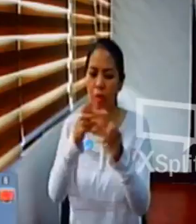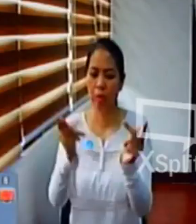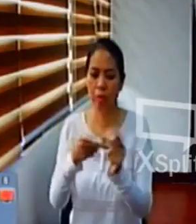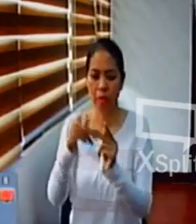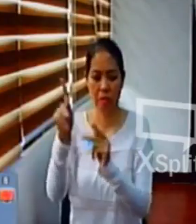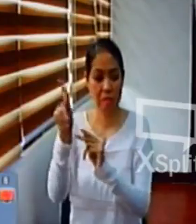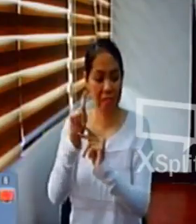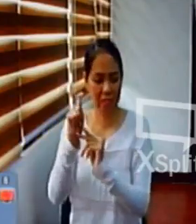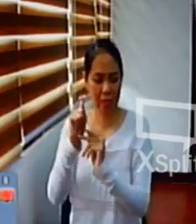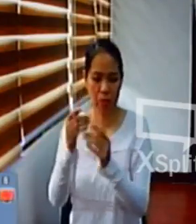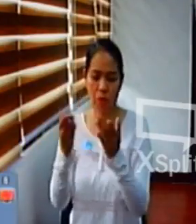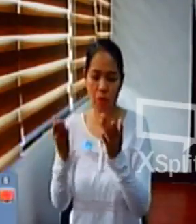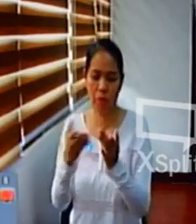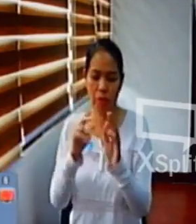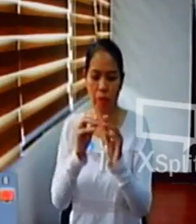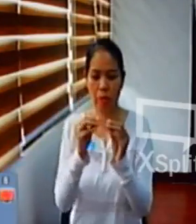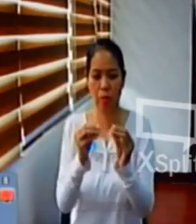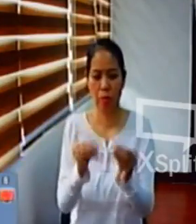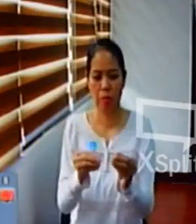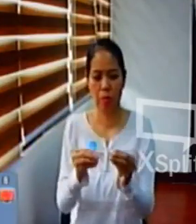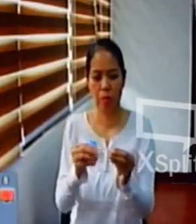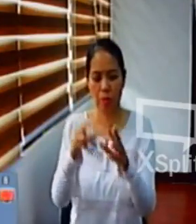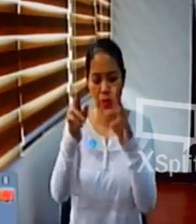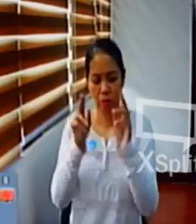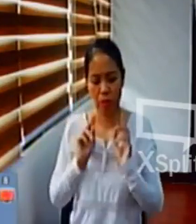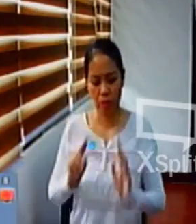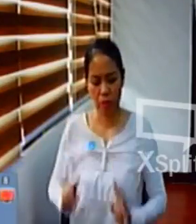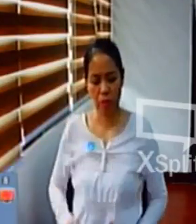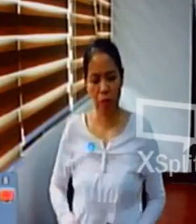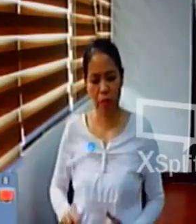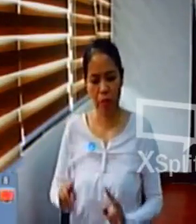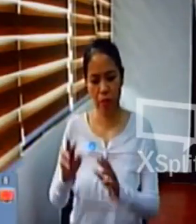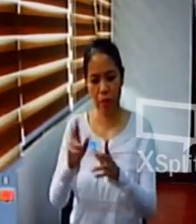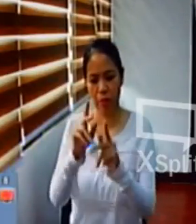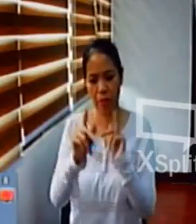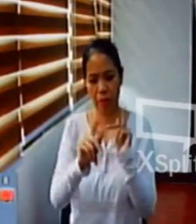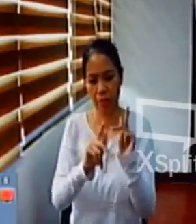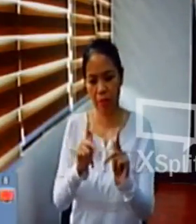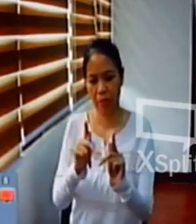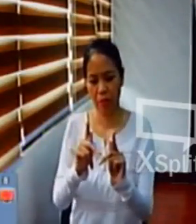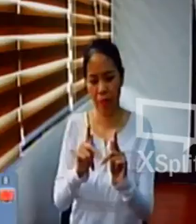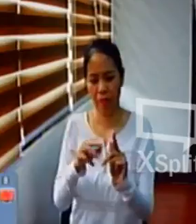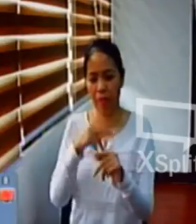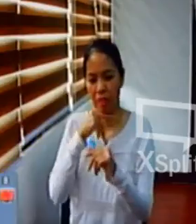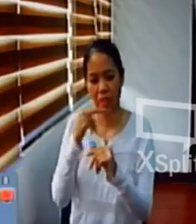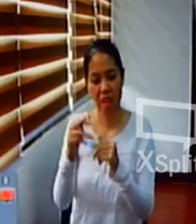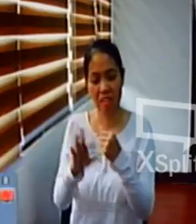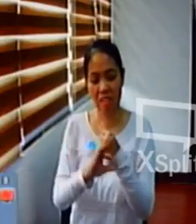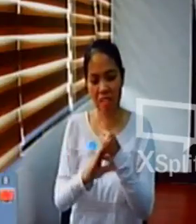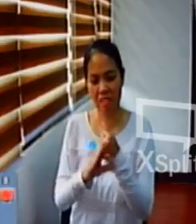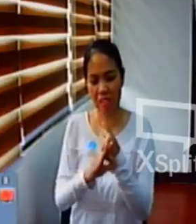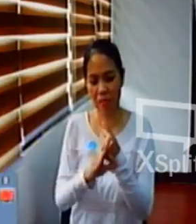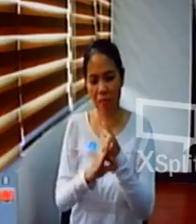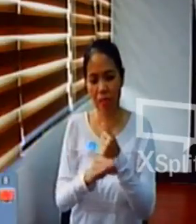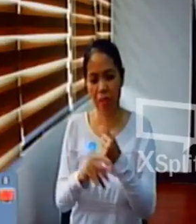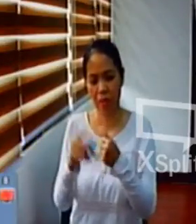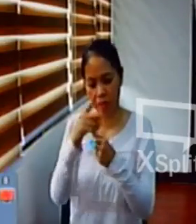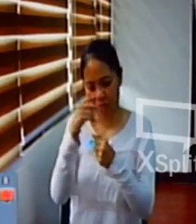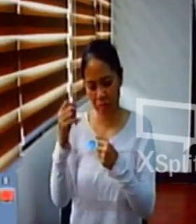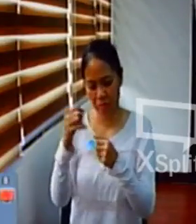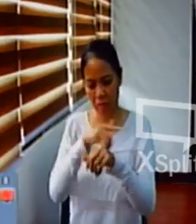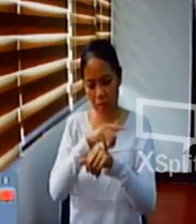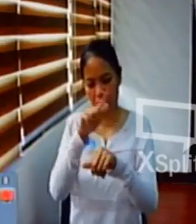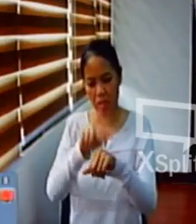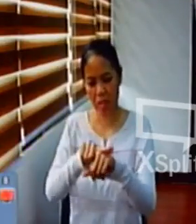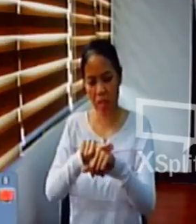you need to put human settlements, where it is not safe to put this, because the land is already classified